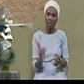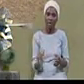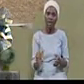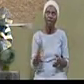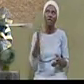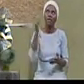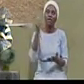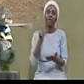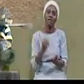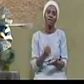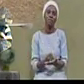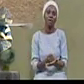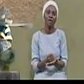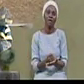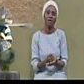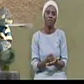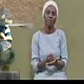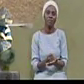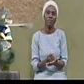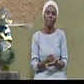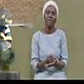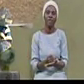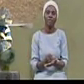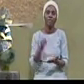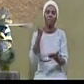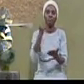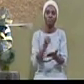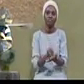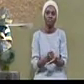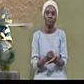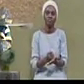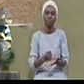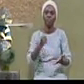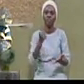ever. Amen. Singing, amen.